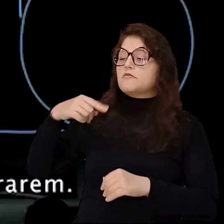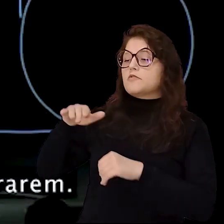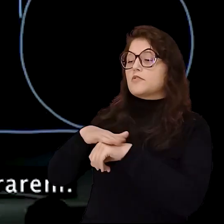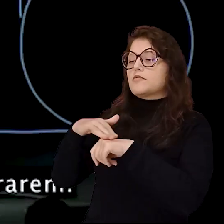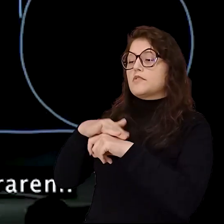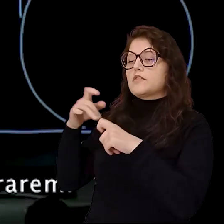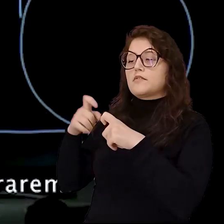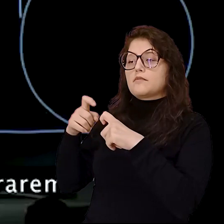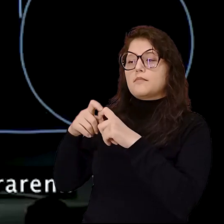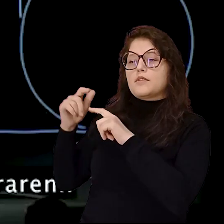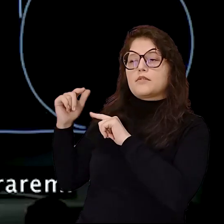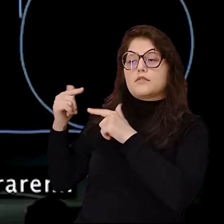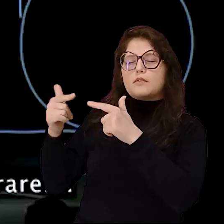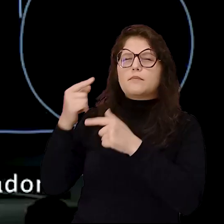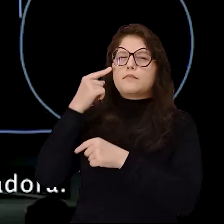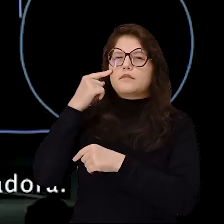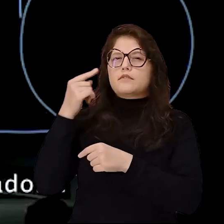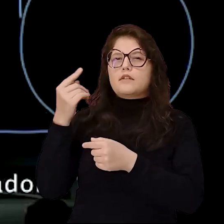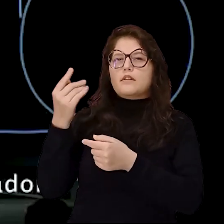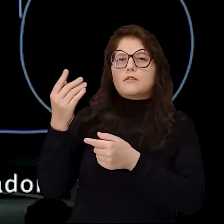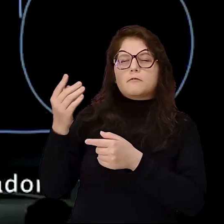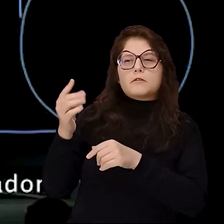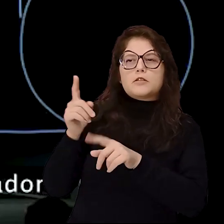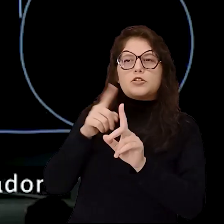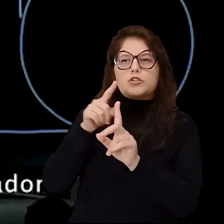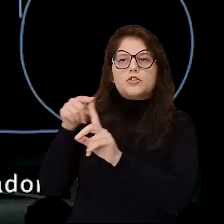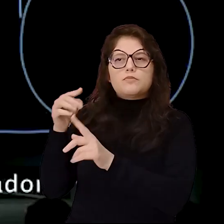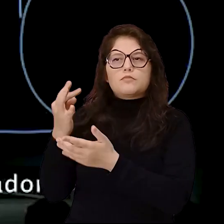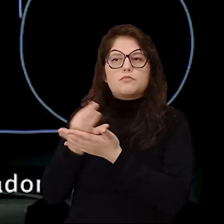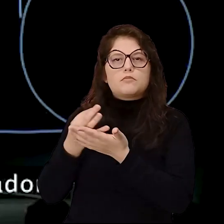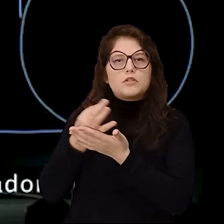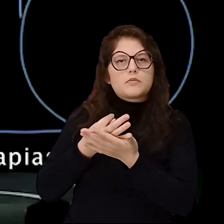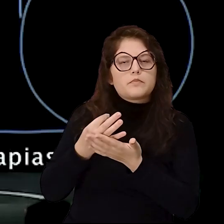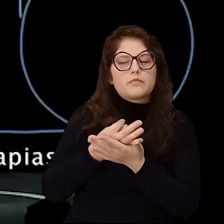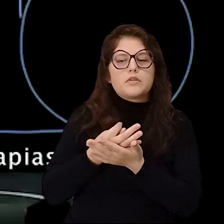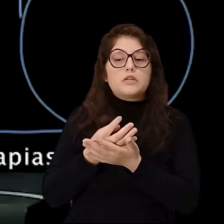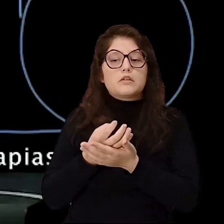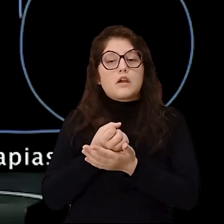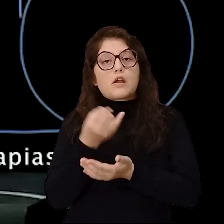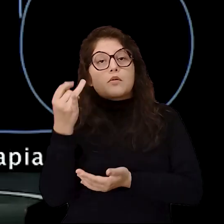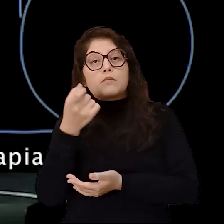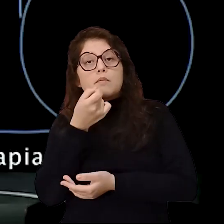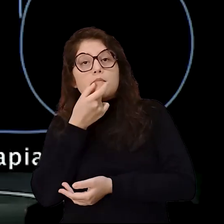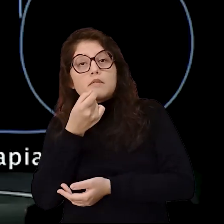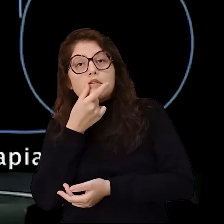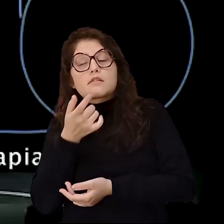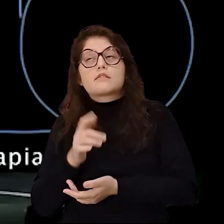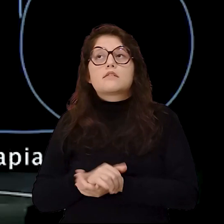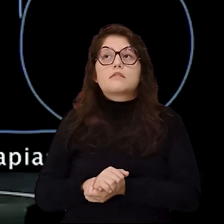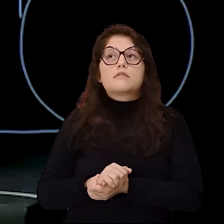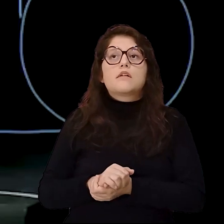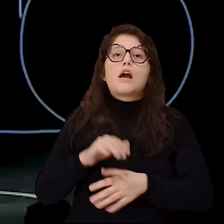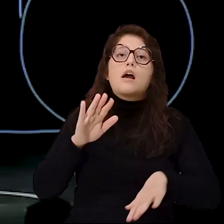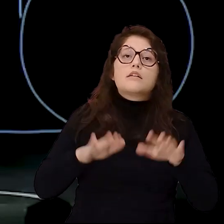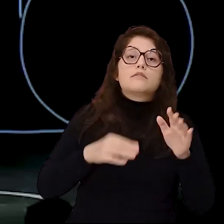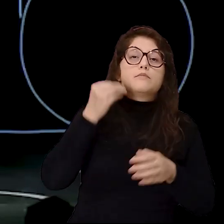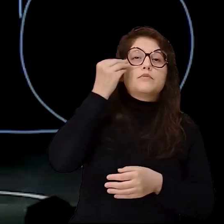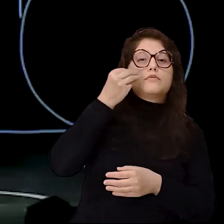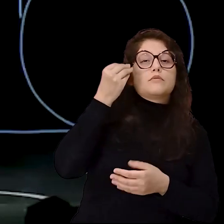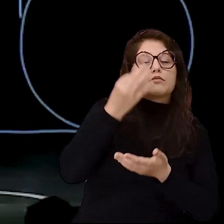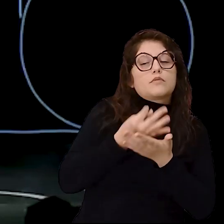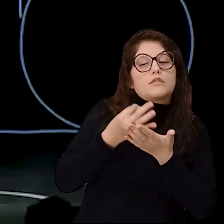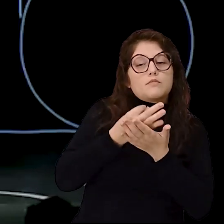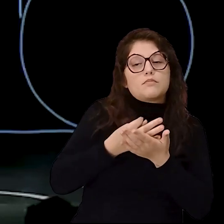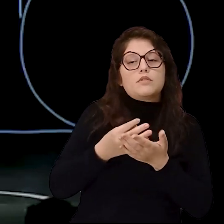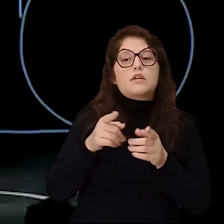the ways people make themselves better. I'd started off as a medical conservative. I thought there were a few kinds of therapy that worked. It was clear